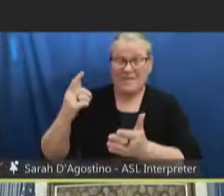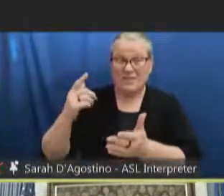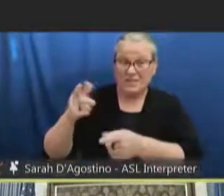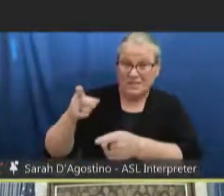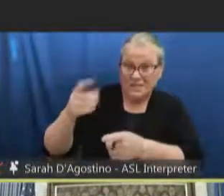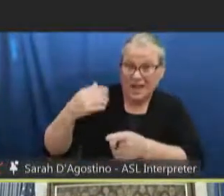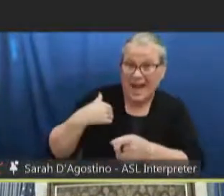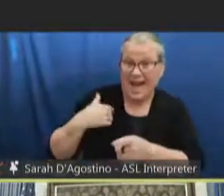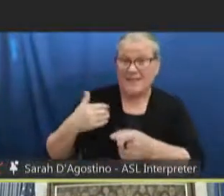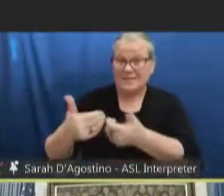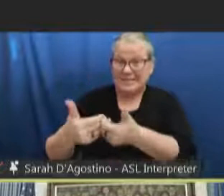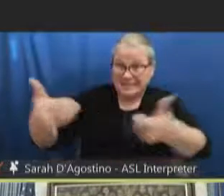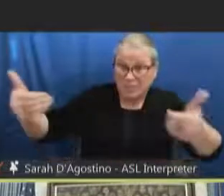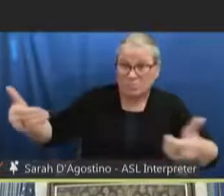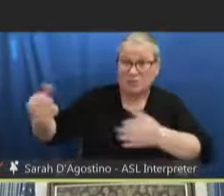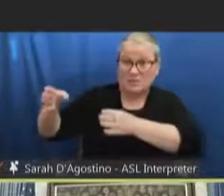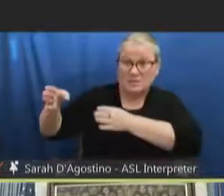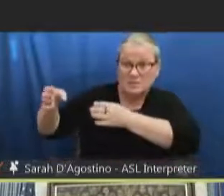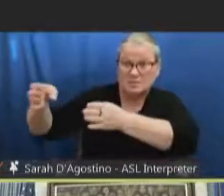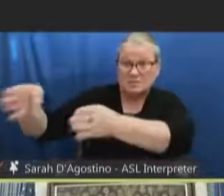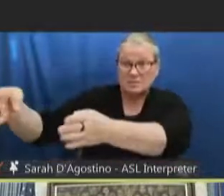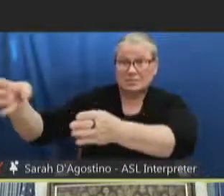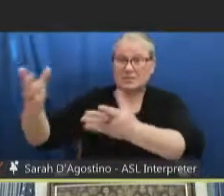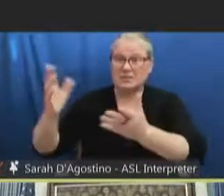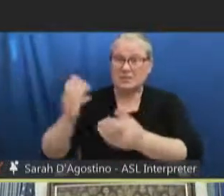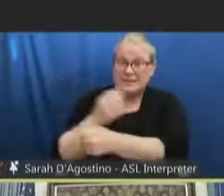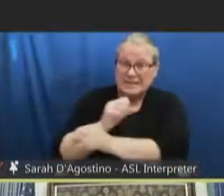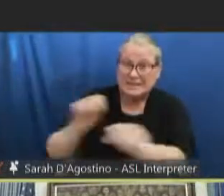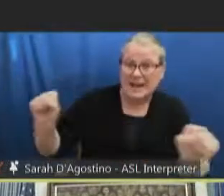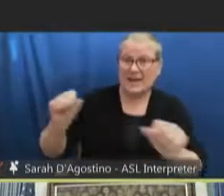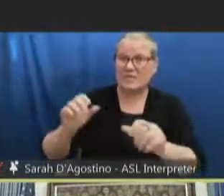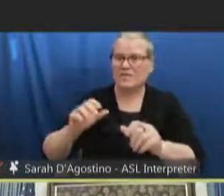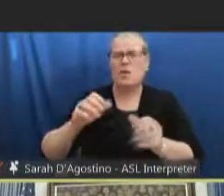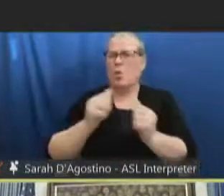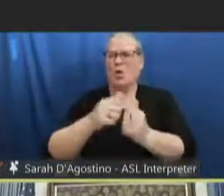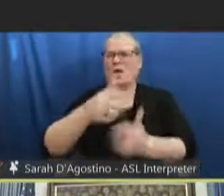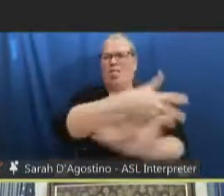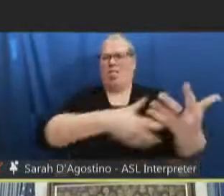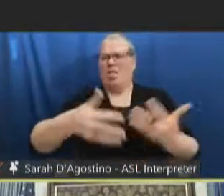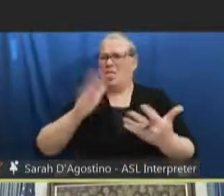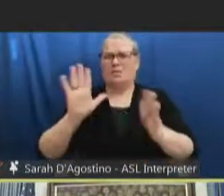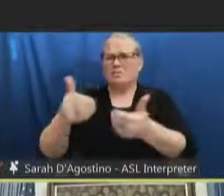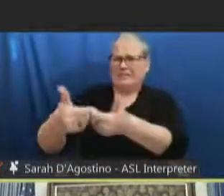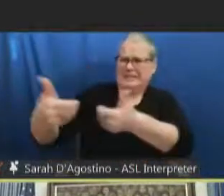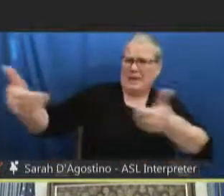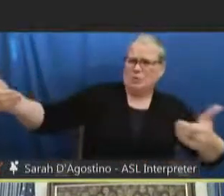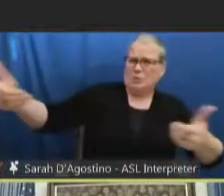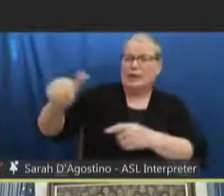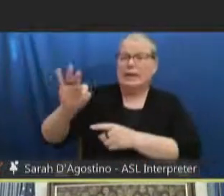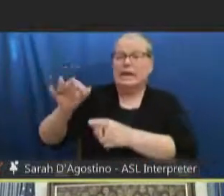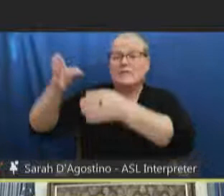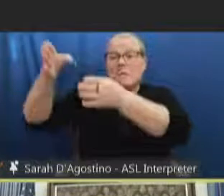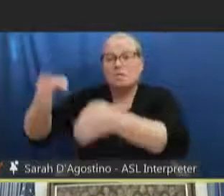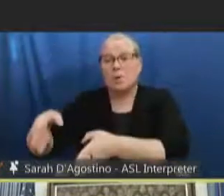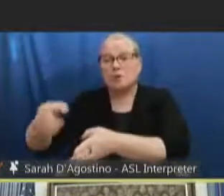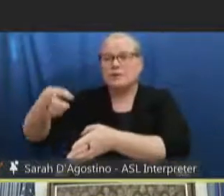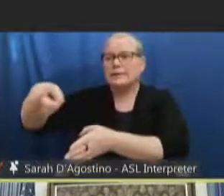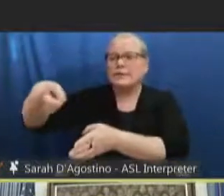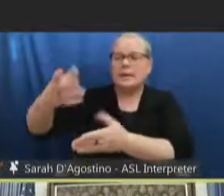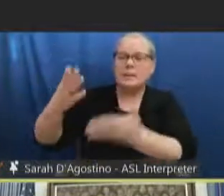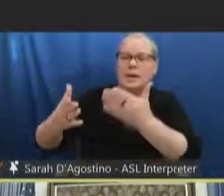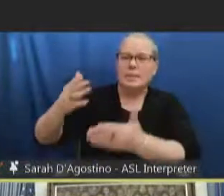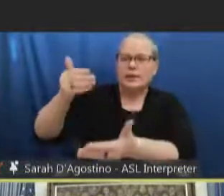somebody isolated, could you take care of somebody who's in the last stages? They're not going to be intermingling with the rest